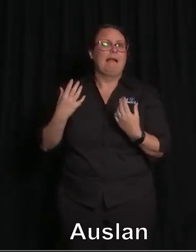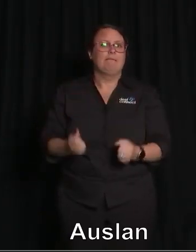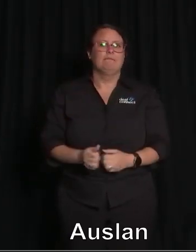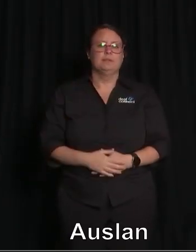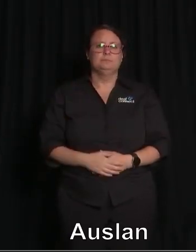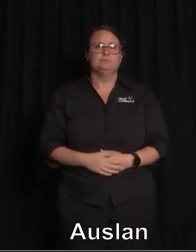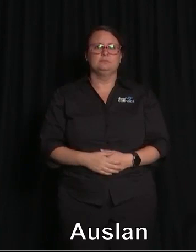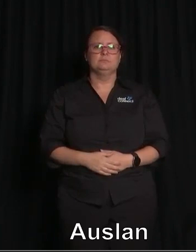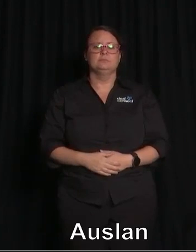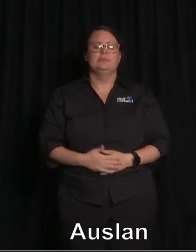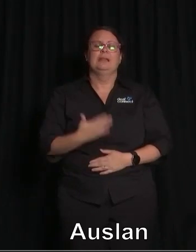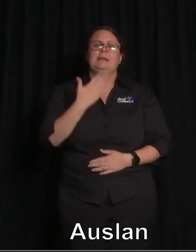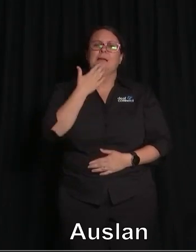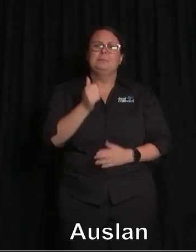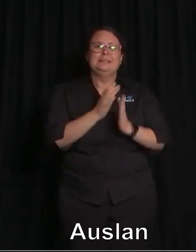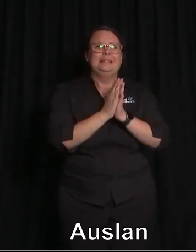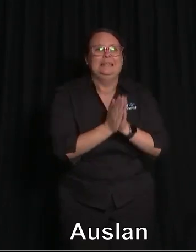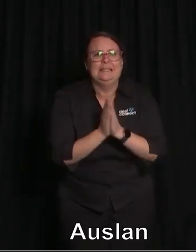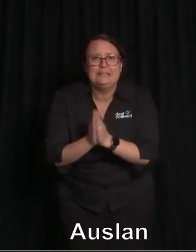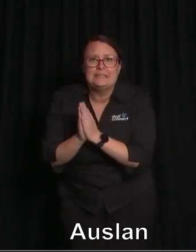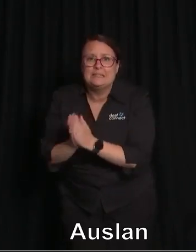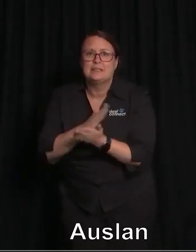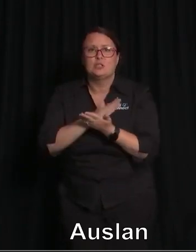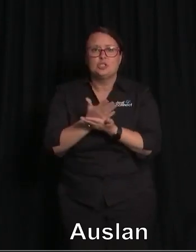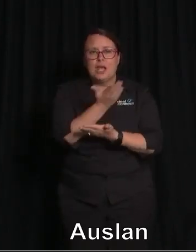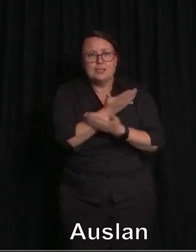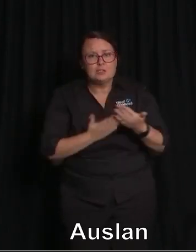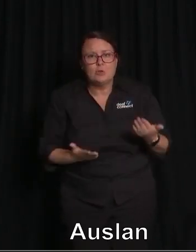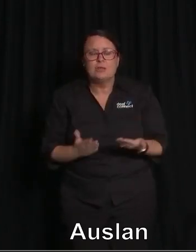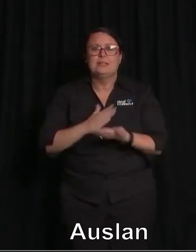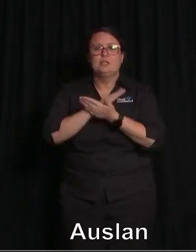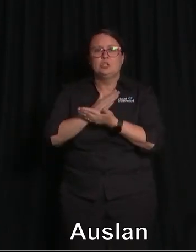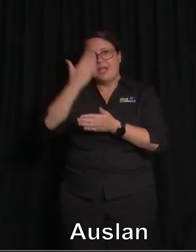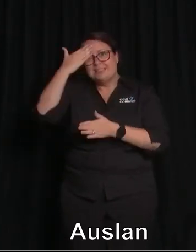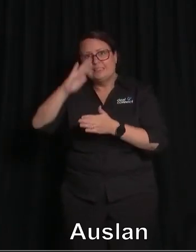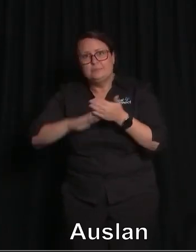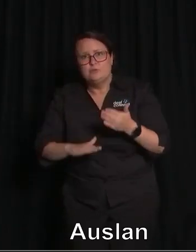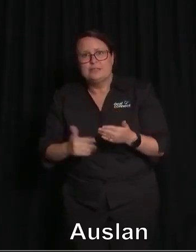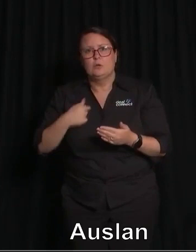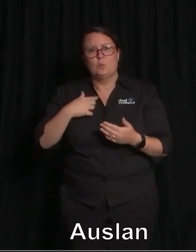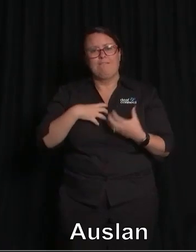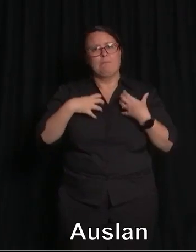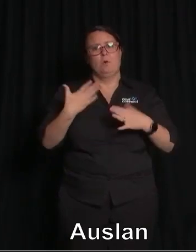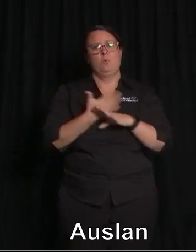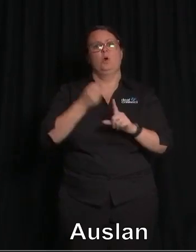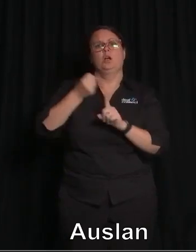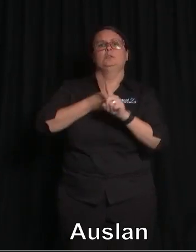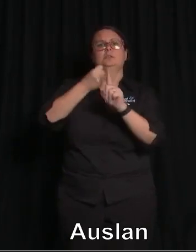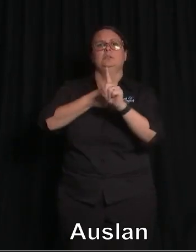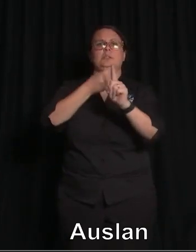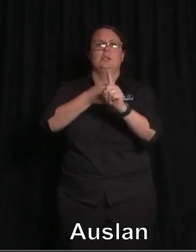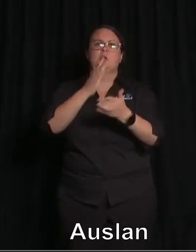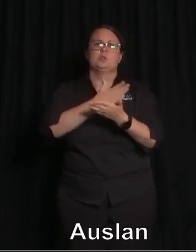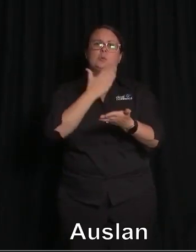Please continue to share these stories and experiences as we have much work ahead of us for equal human rights across the